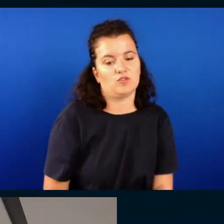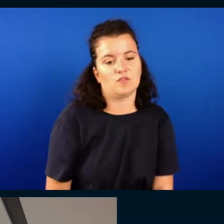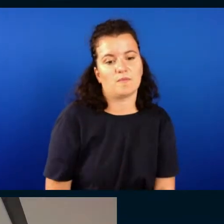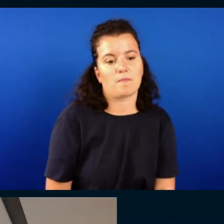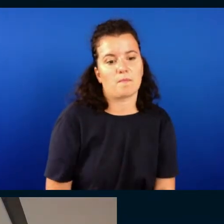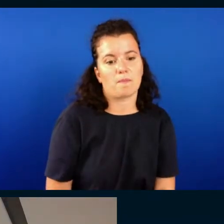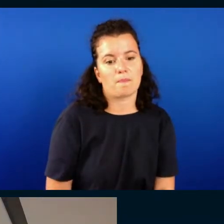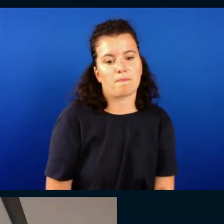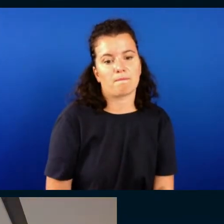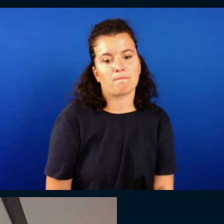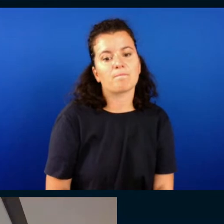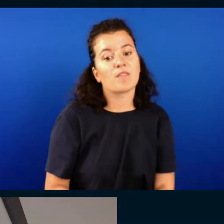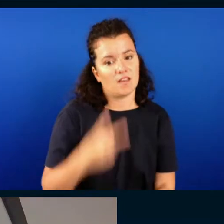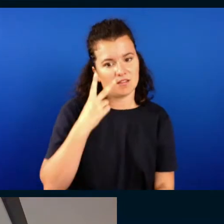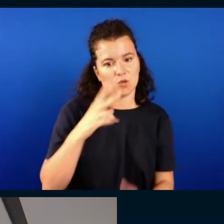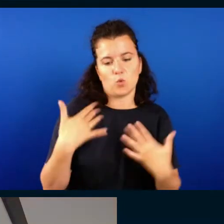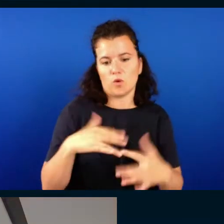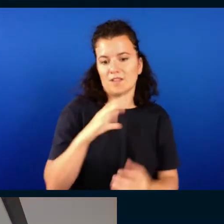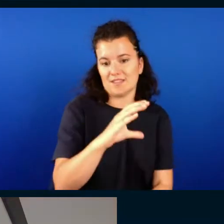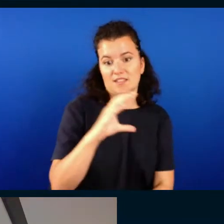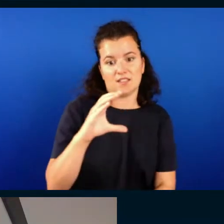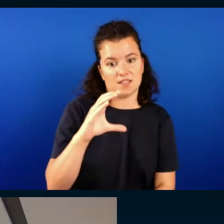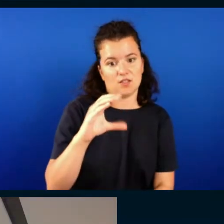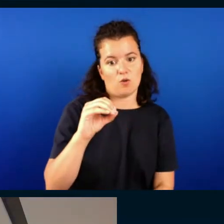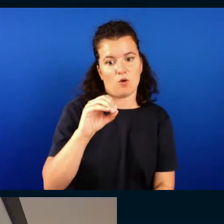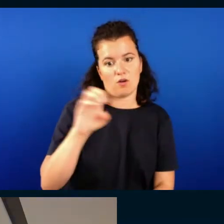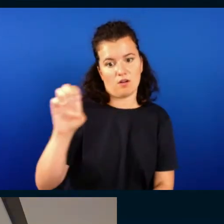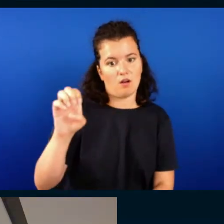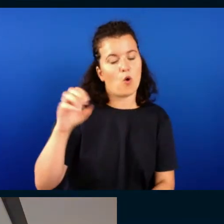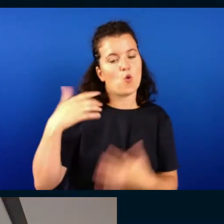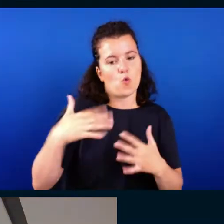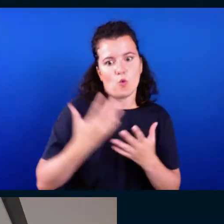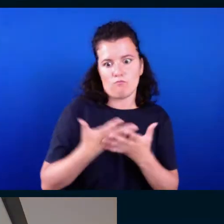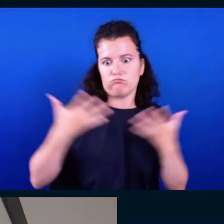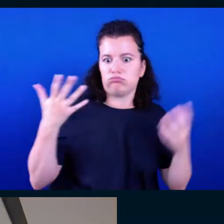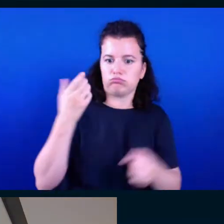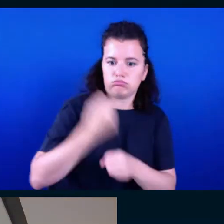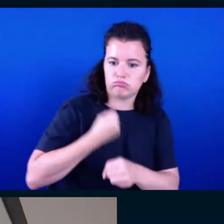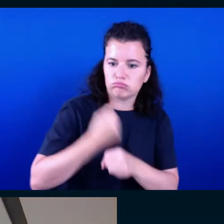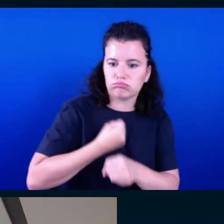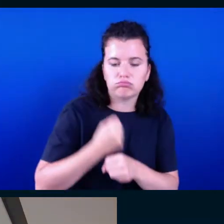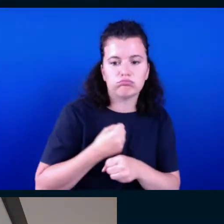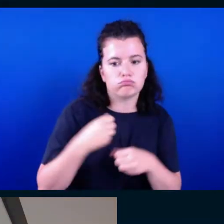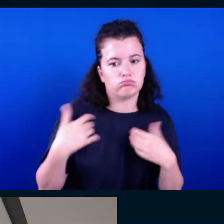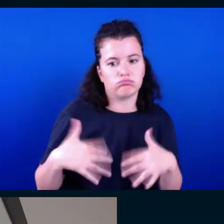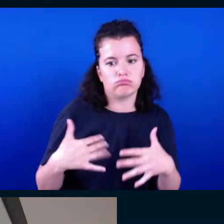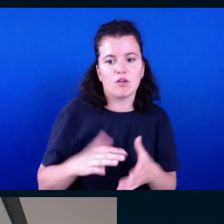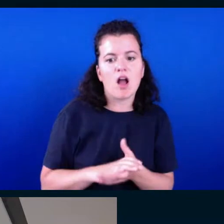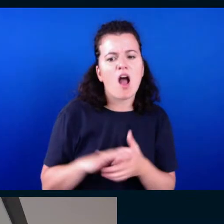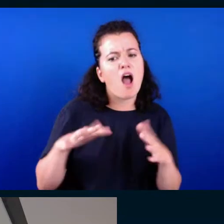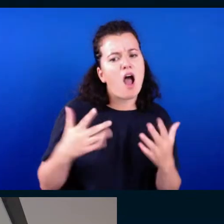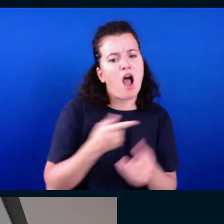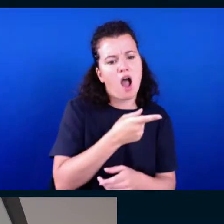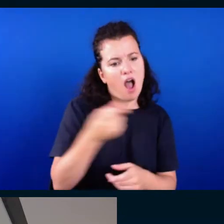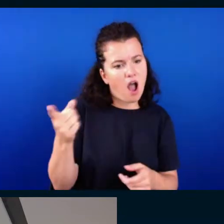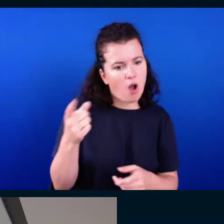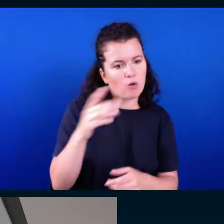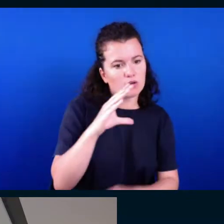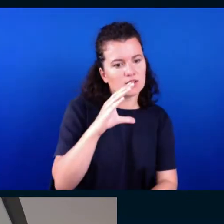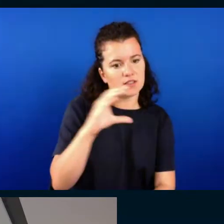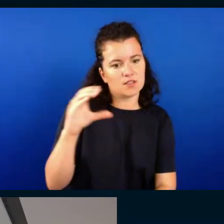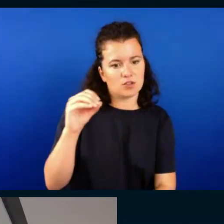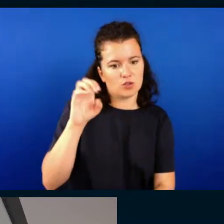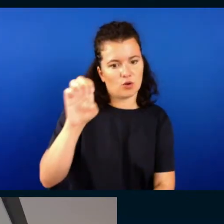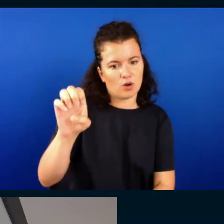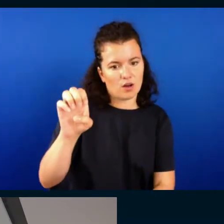This looks like a lot of work for a CCOA. How do you prevent the CCOA from becoming